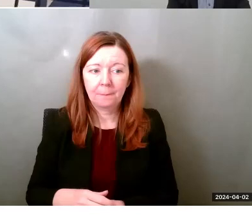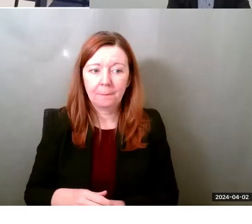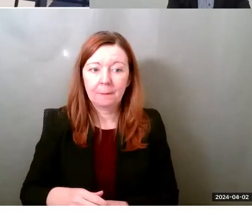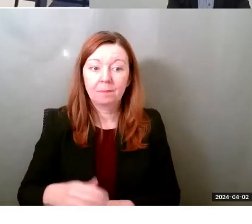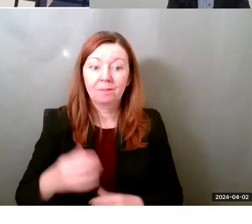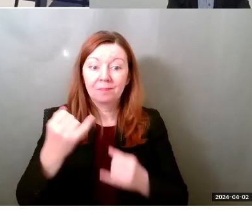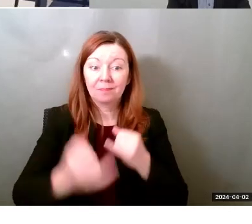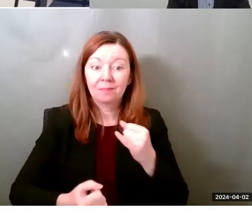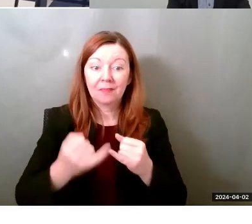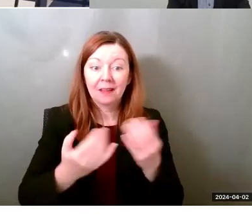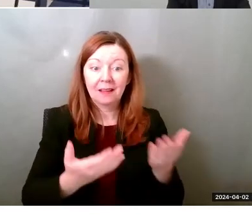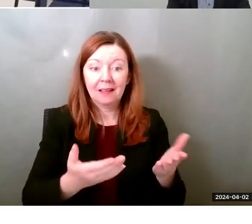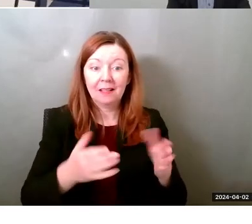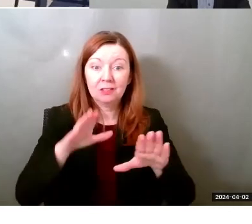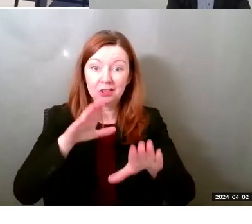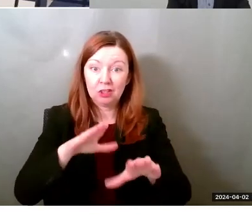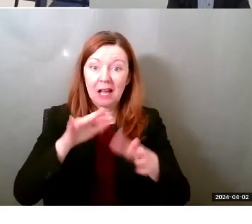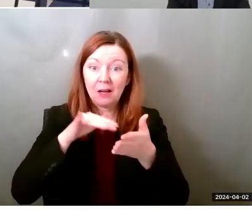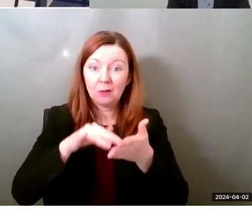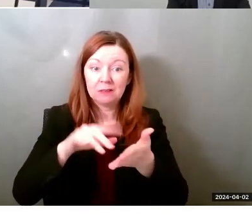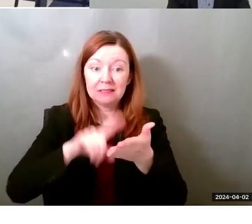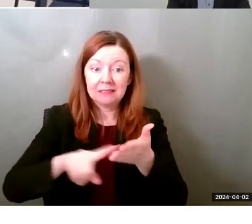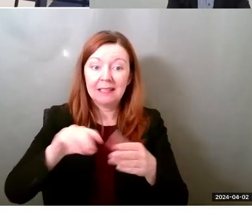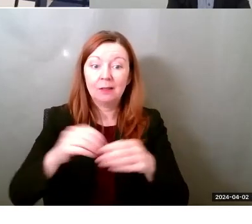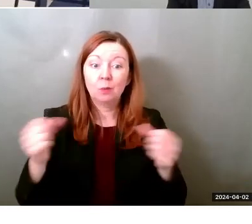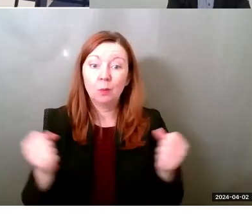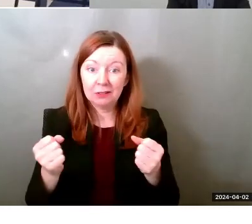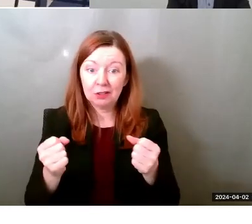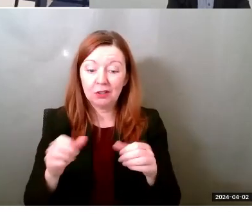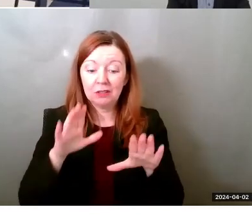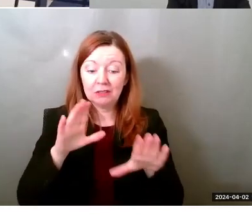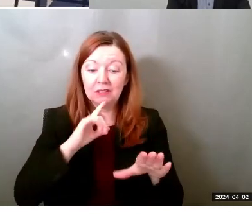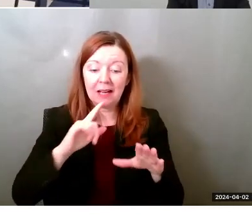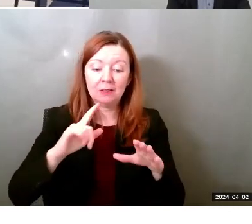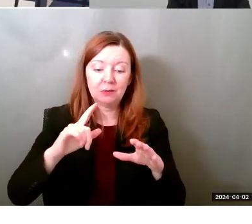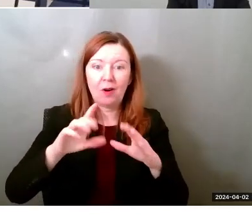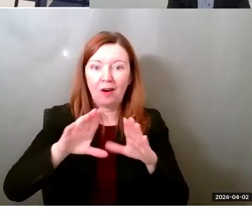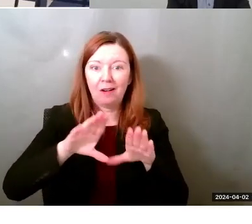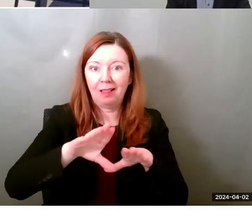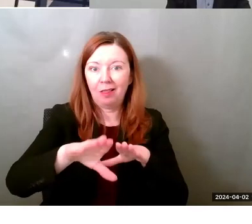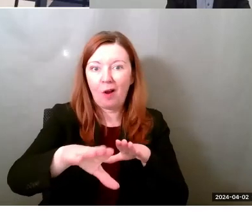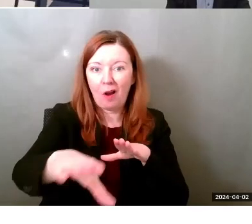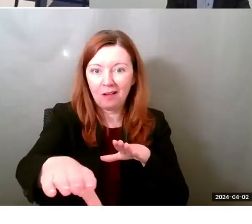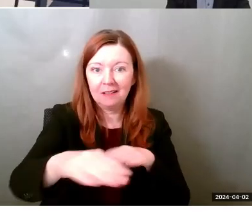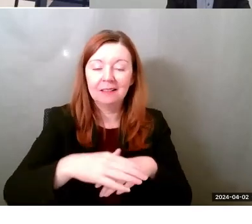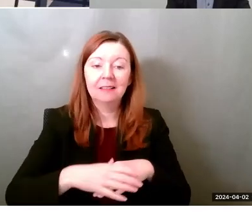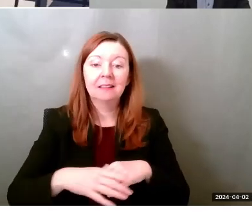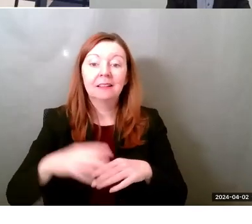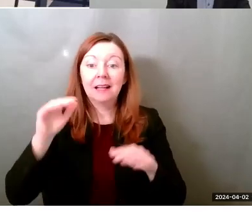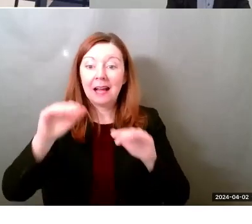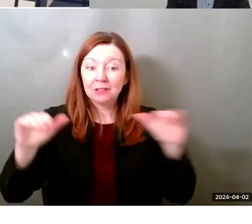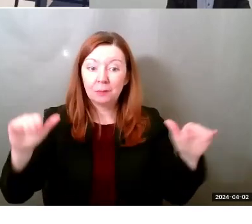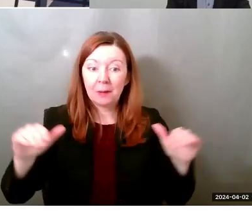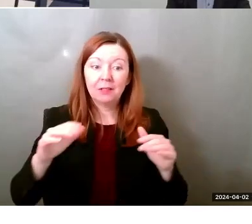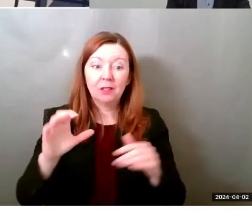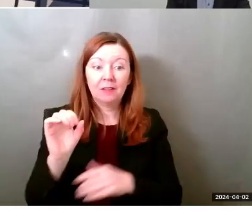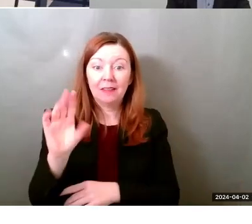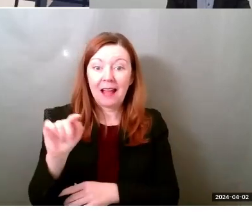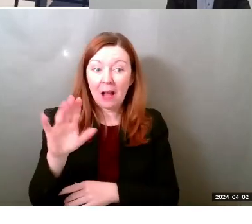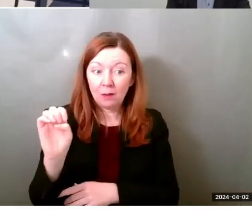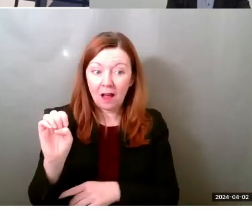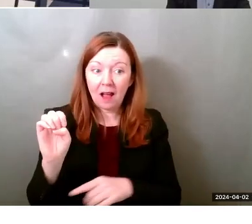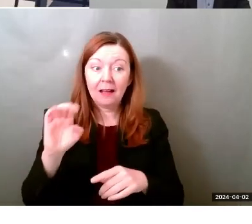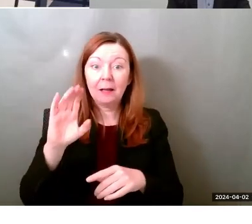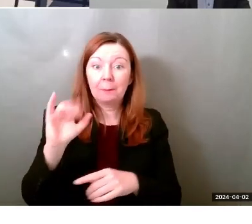And lastly, here's a shadow study in the winter months where the shadows are the longest. As a reminder, the outline of the shadow cast